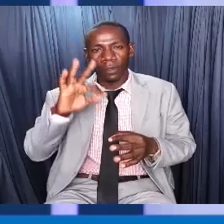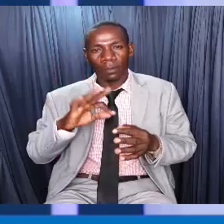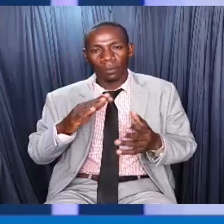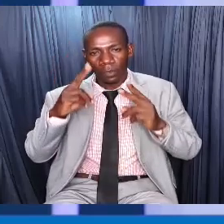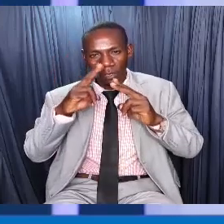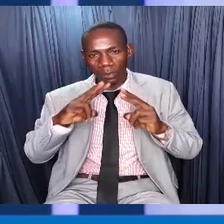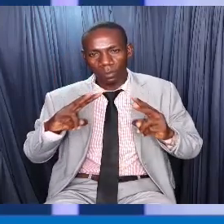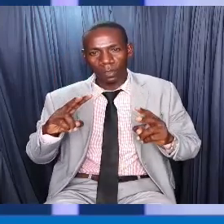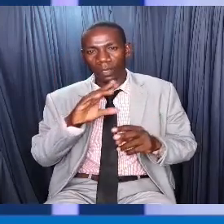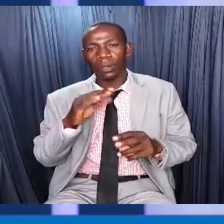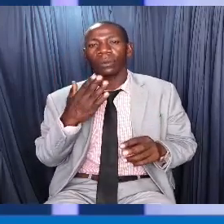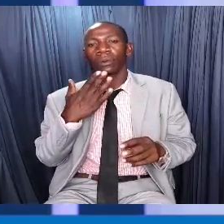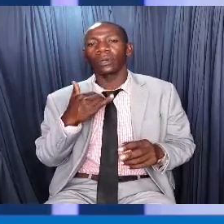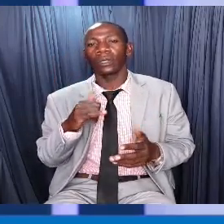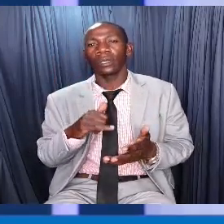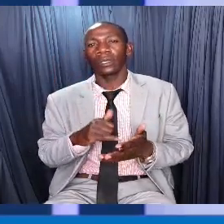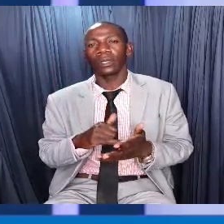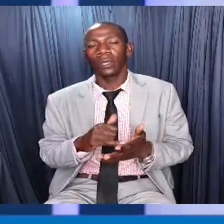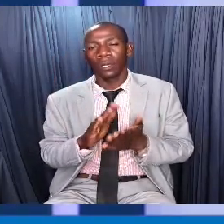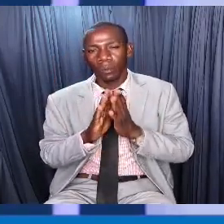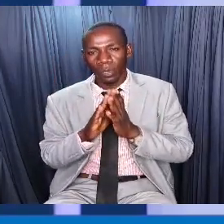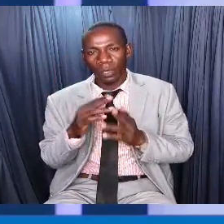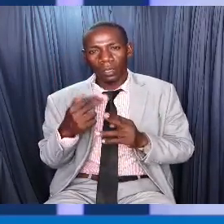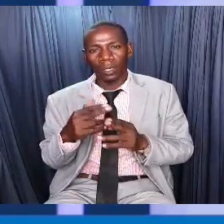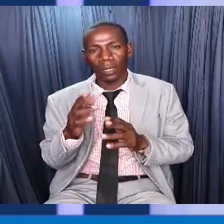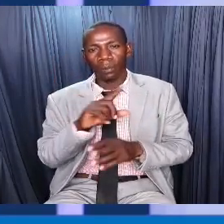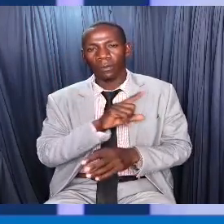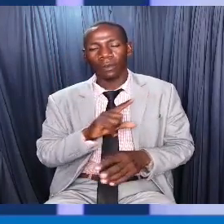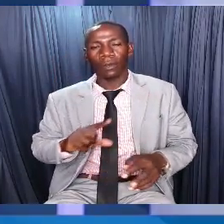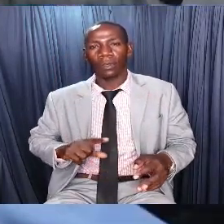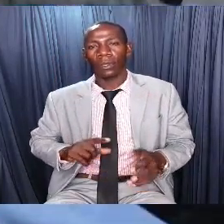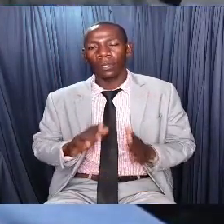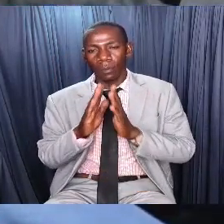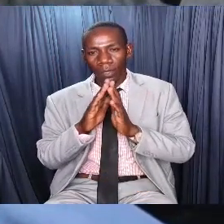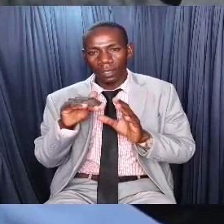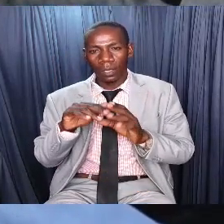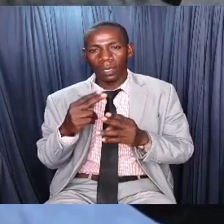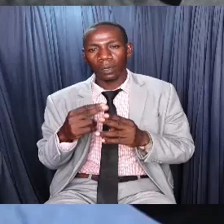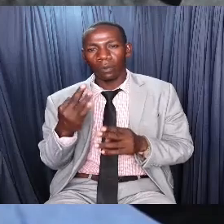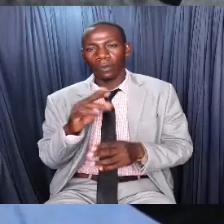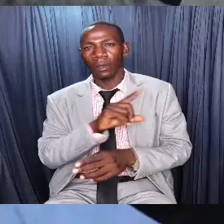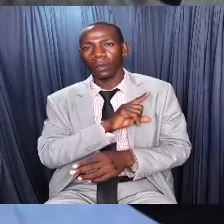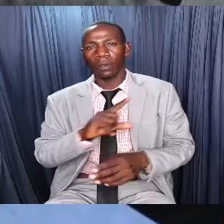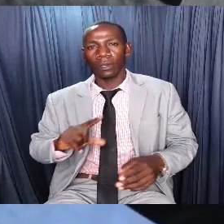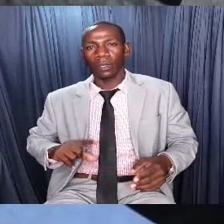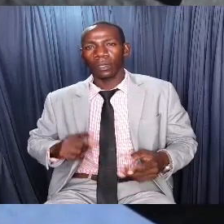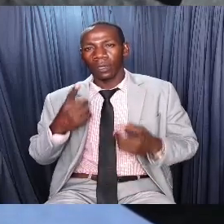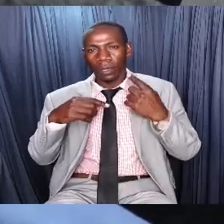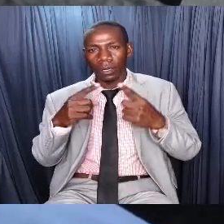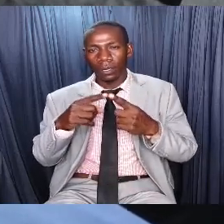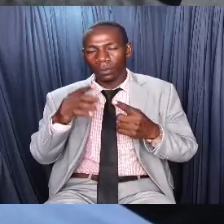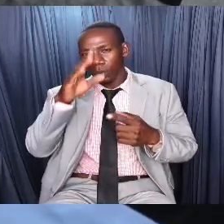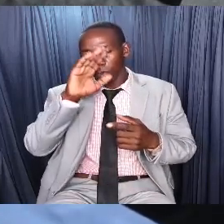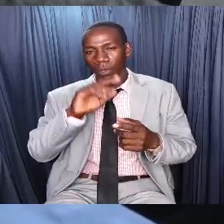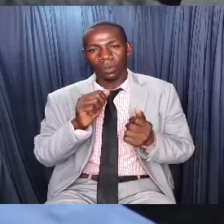Na ya kutaka. And through. Tuombe kwa jina la Bwana. Let's pray in the name of the Lord. Tuombe kwa jina la Bwana. Let's pray in the name of the Lord. Mulilie Mungu kwa nguvu